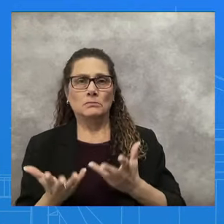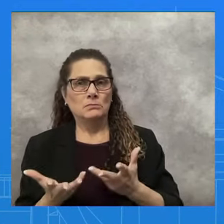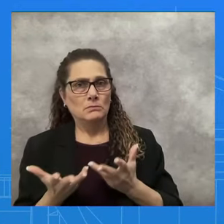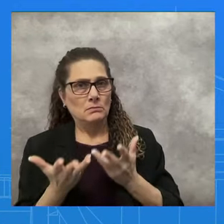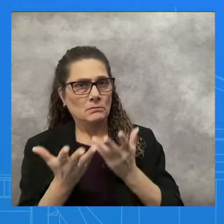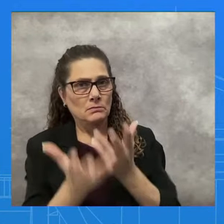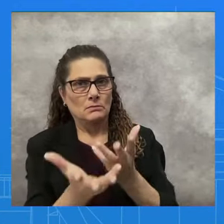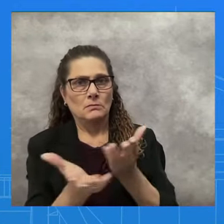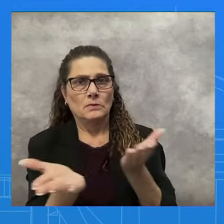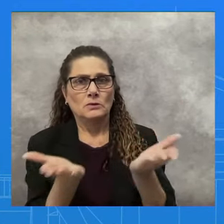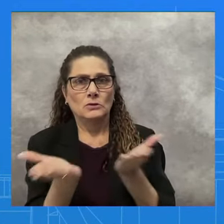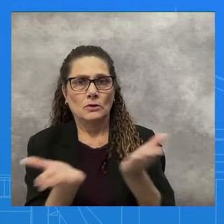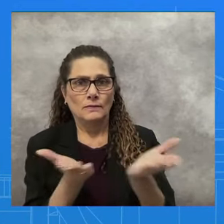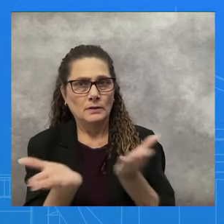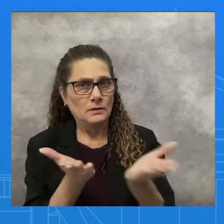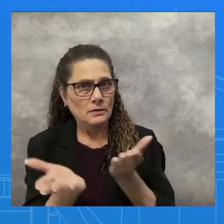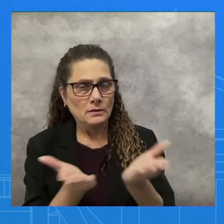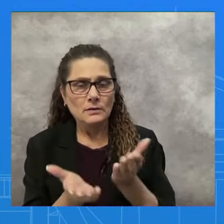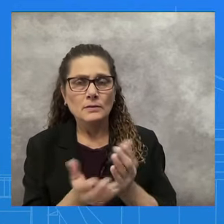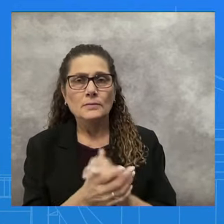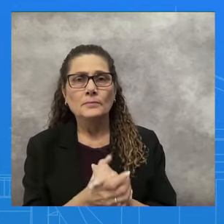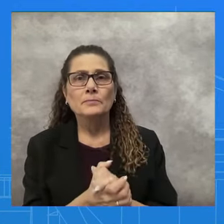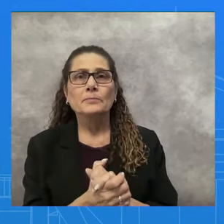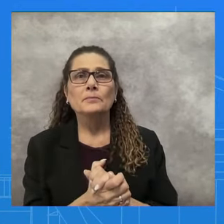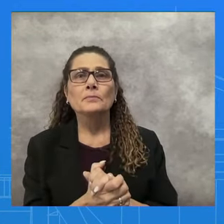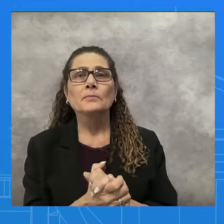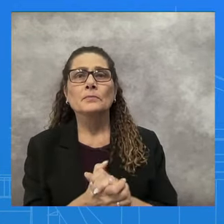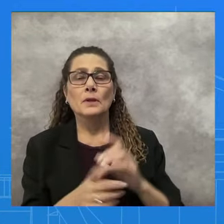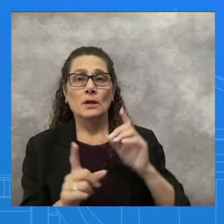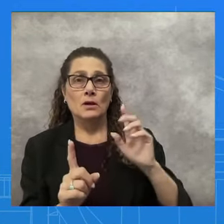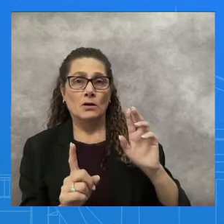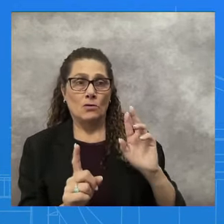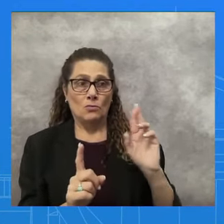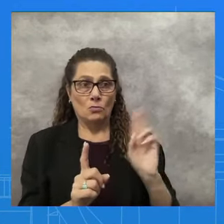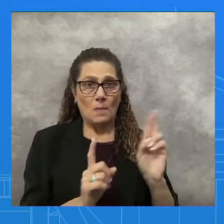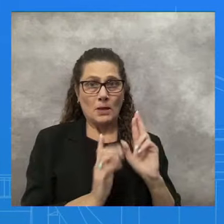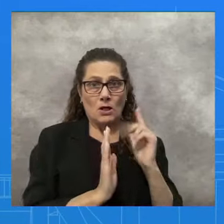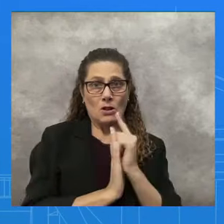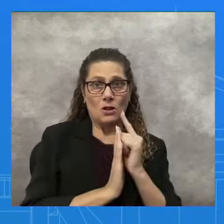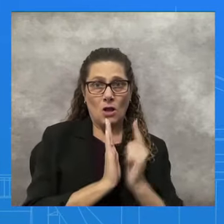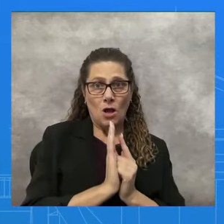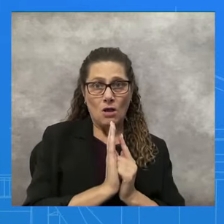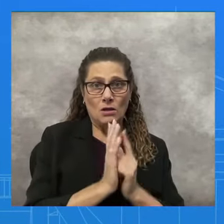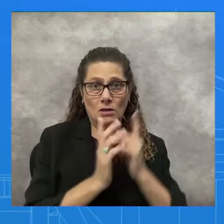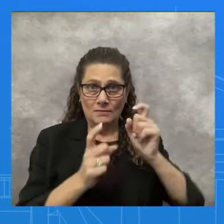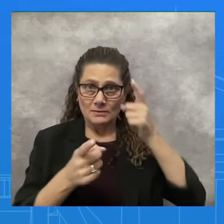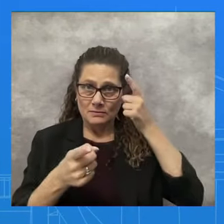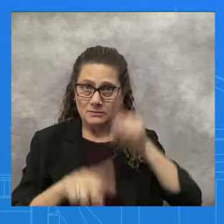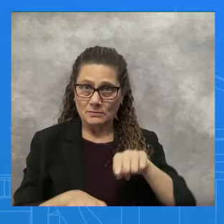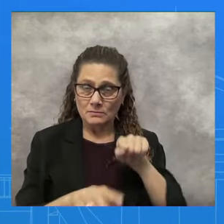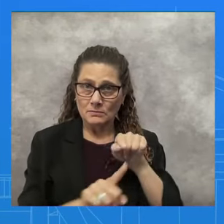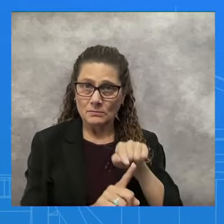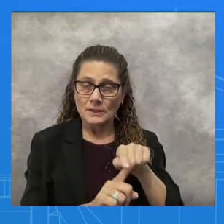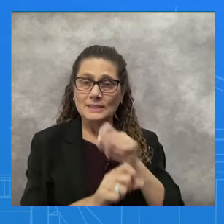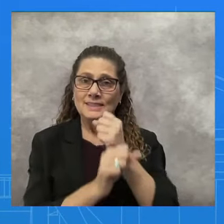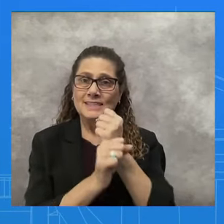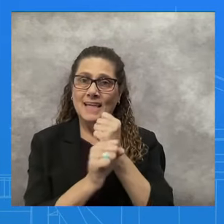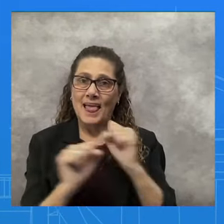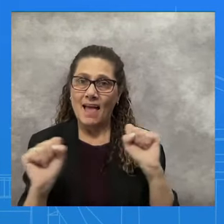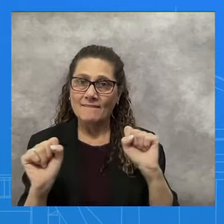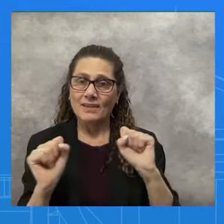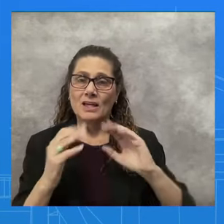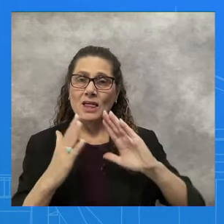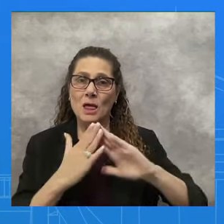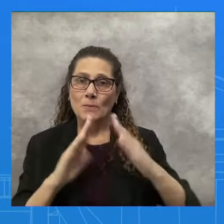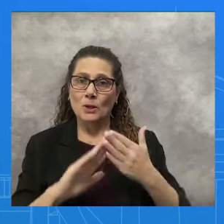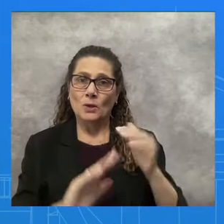with the bipartisan law on the Safer Communities Act, make sure things are moving at a rapid pace. And so that